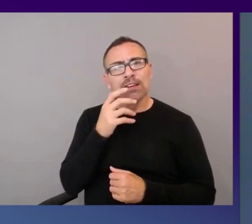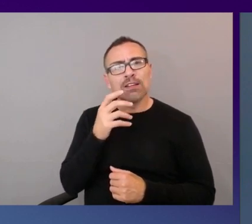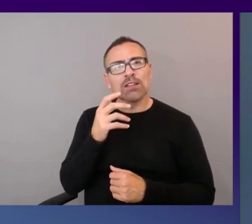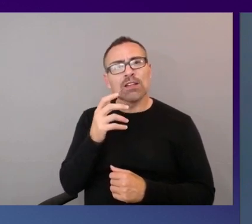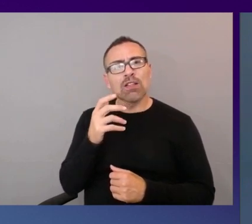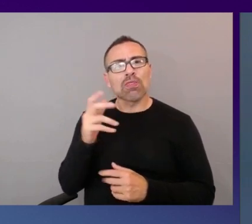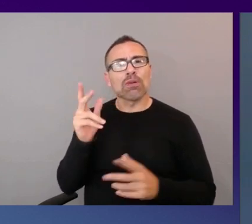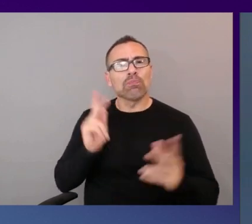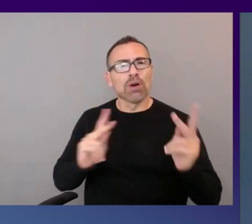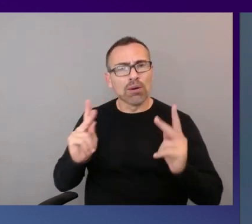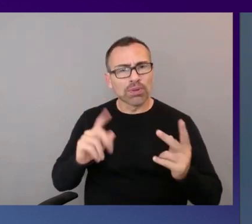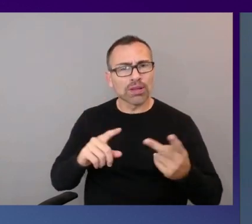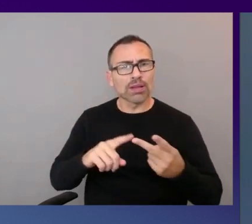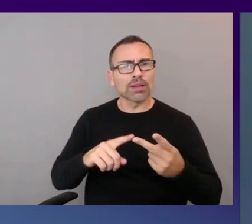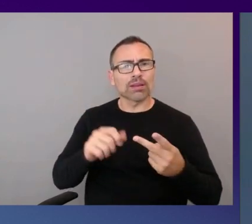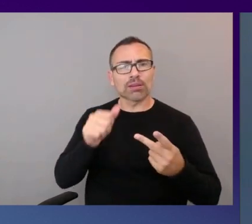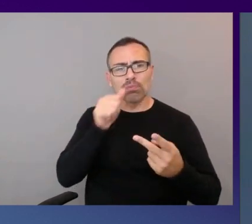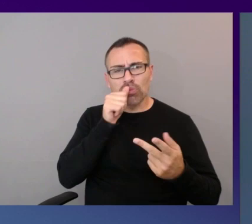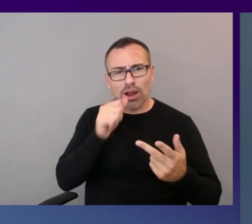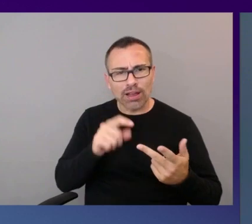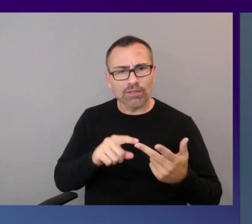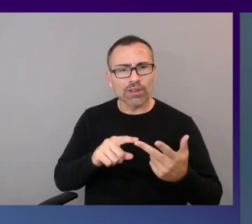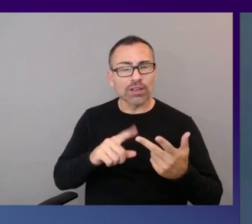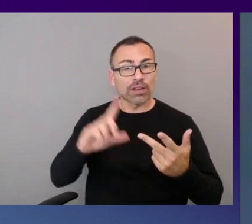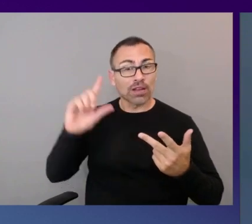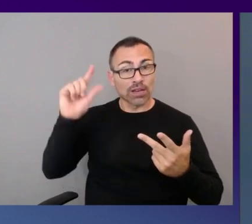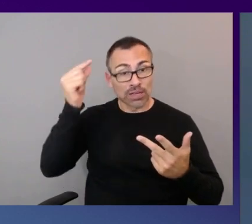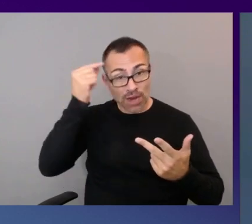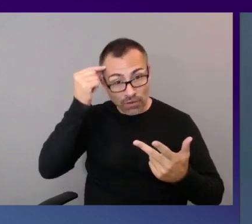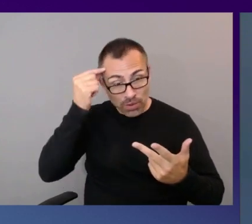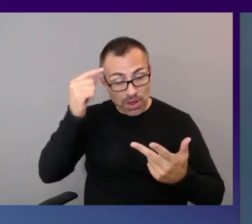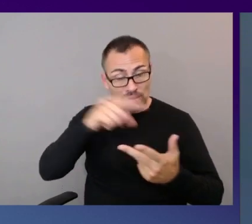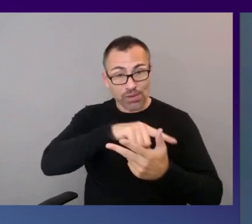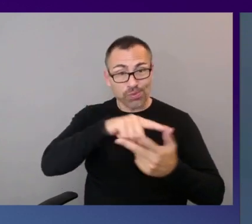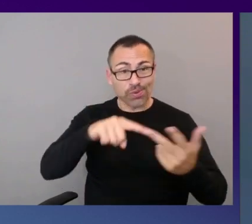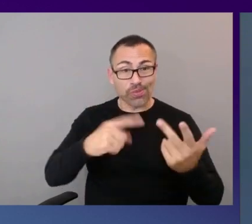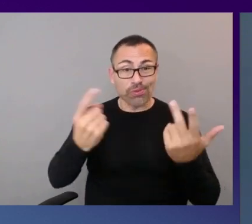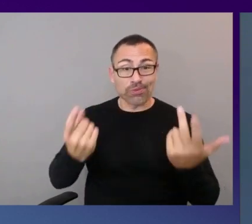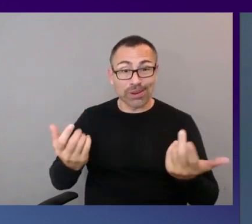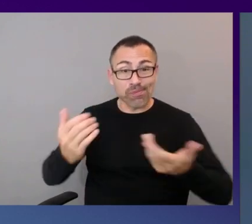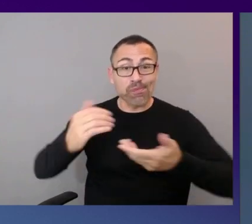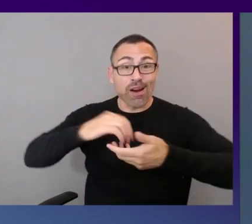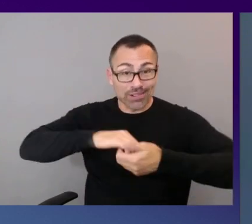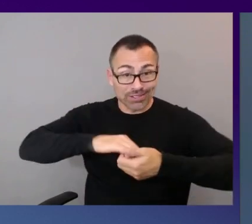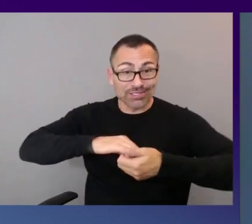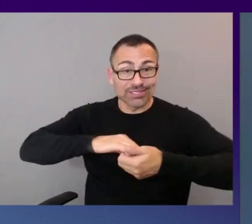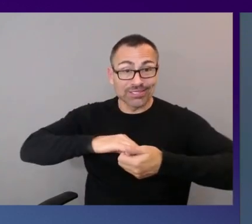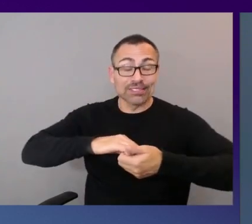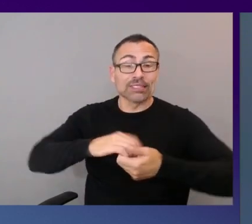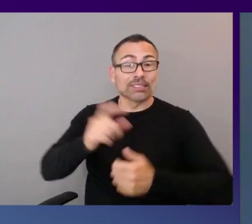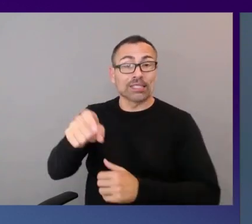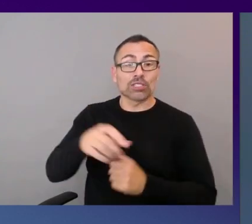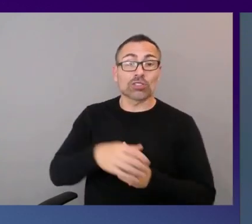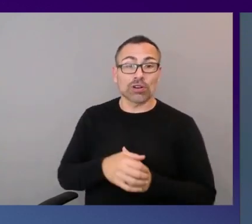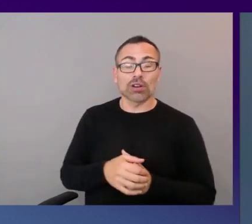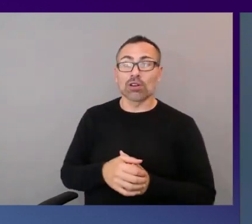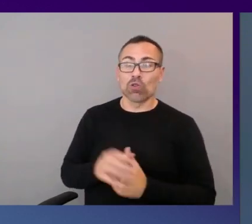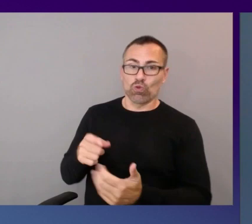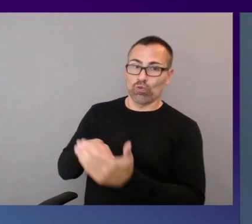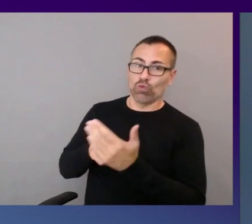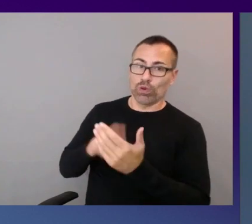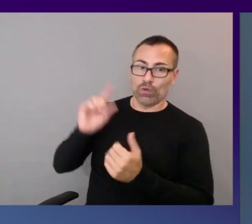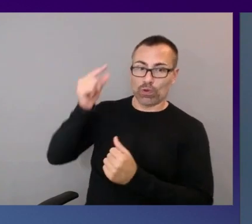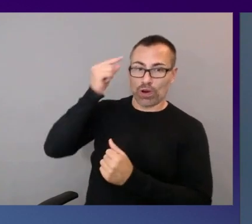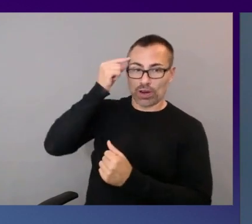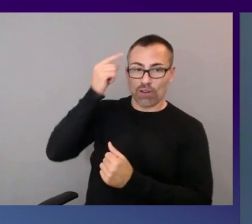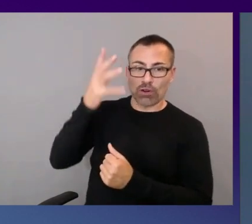government partnership is necessary, because we absolutely need government and as well as